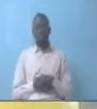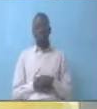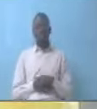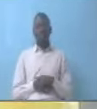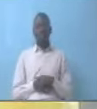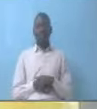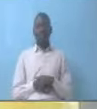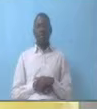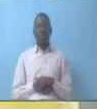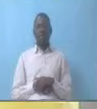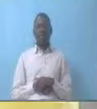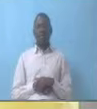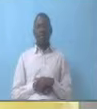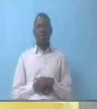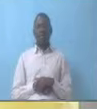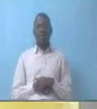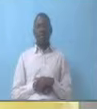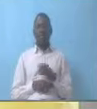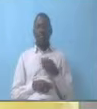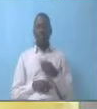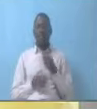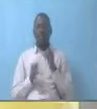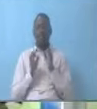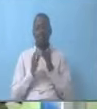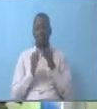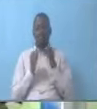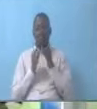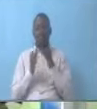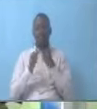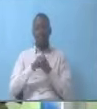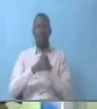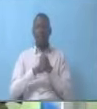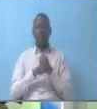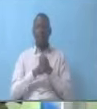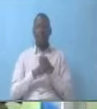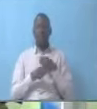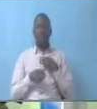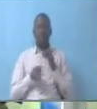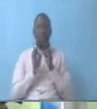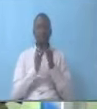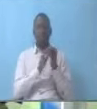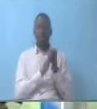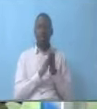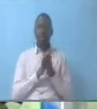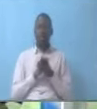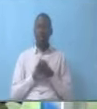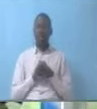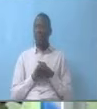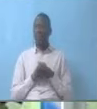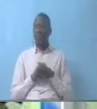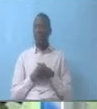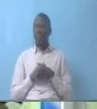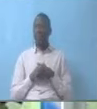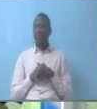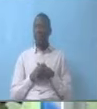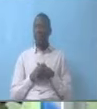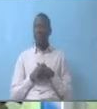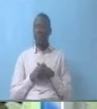has been made. All right. And I have explained. All right, thank you very much. I'll now move on to some other point.